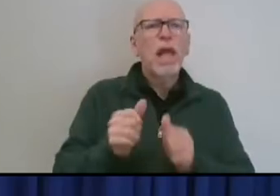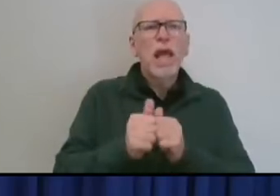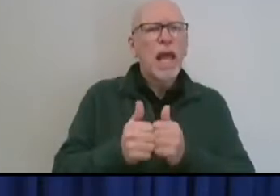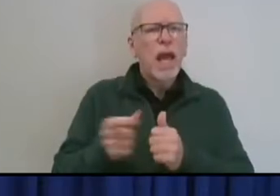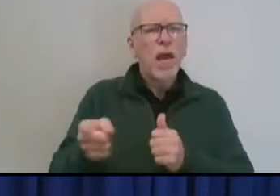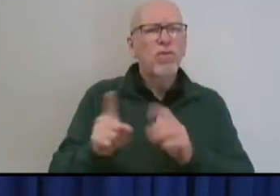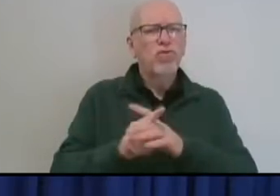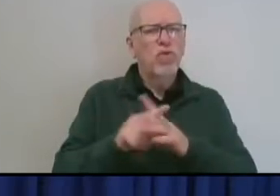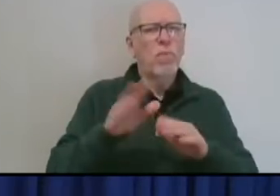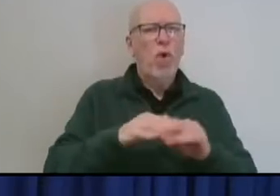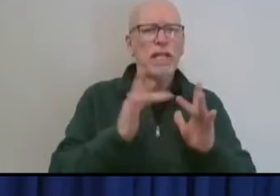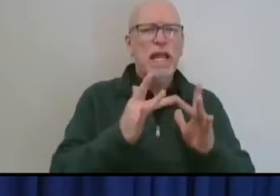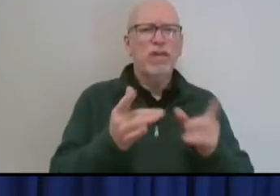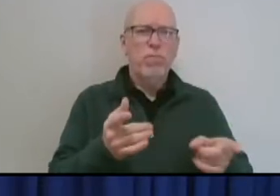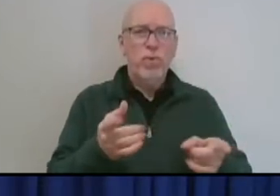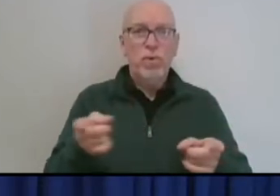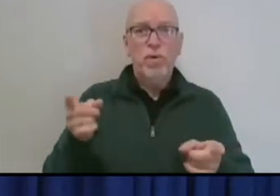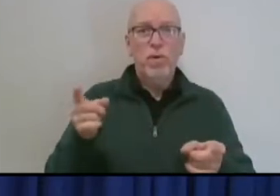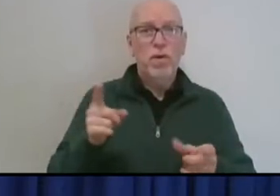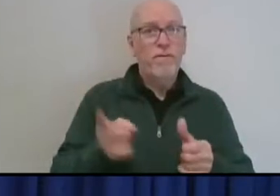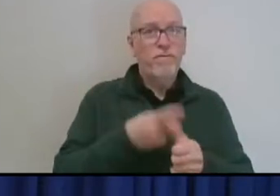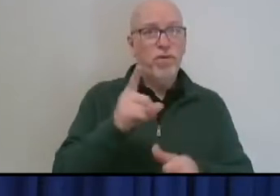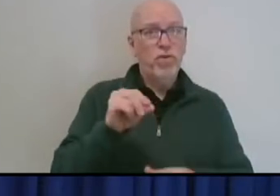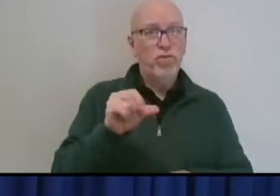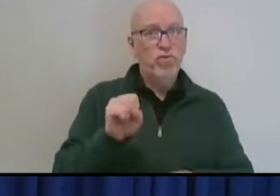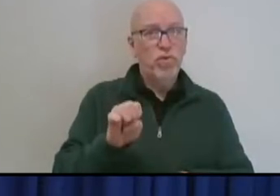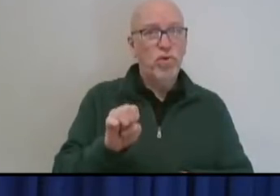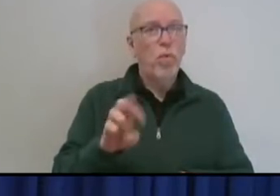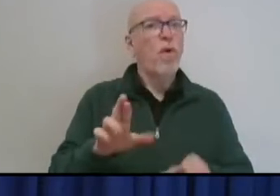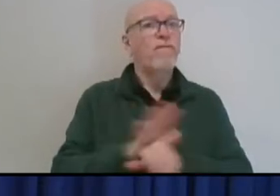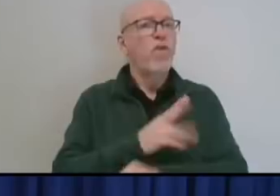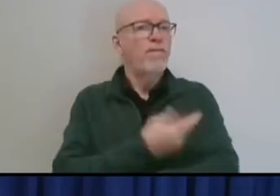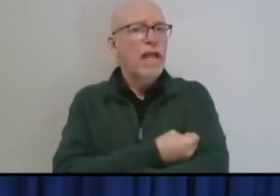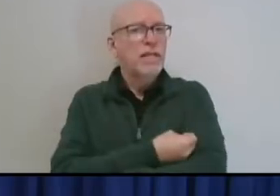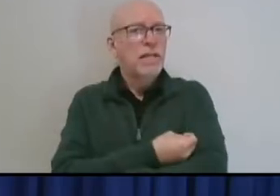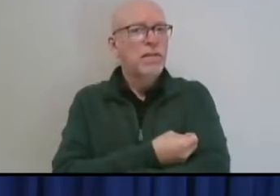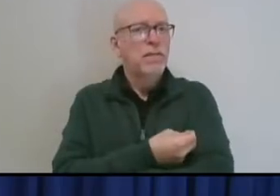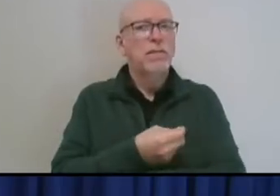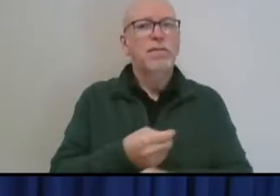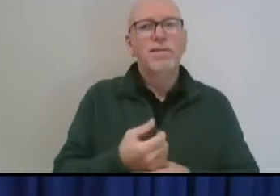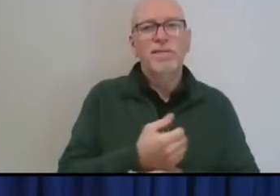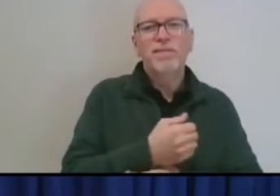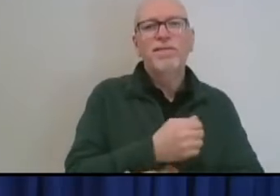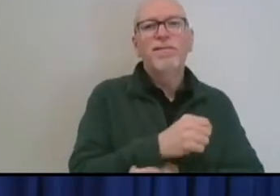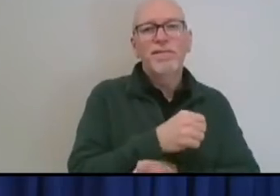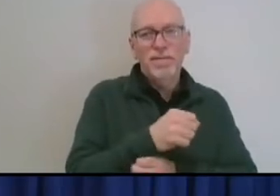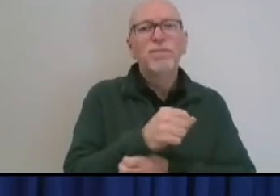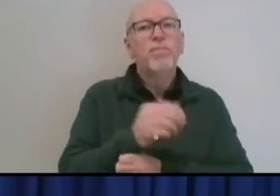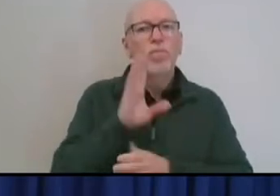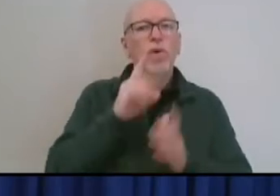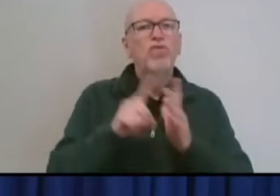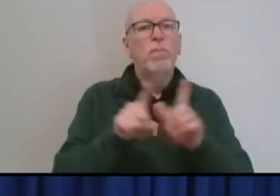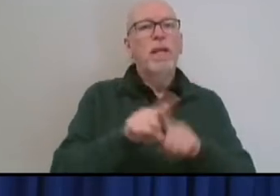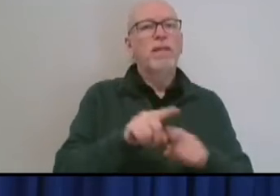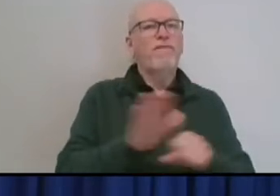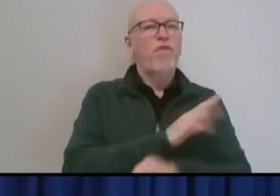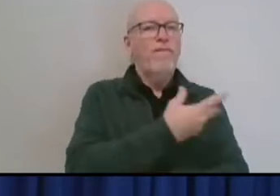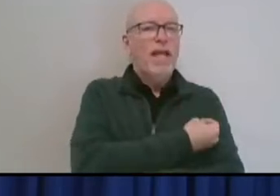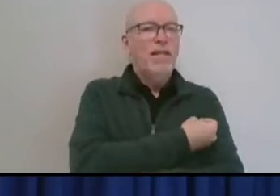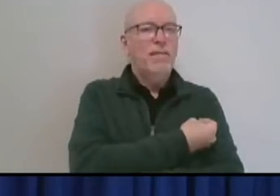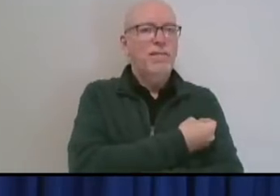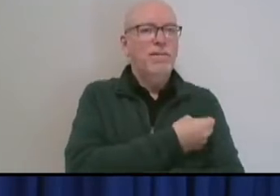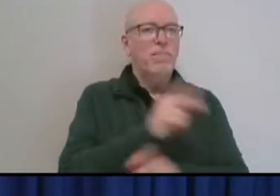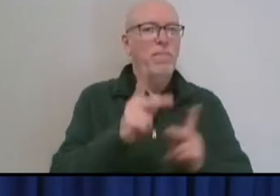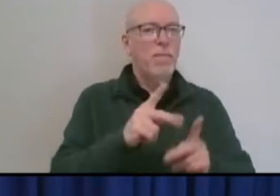show up on the dashboard? Are they first dose? Are they fully vaccinated? So they'll show up as fully vaccinated